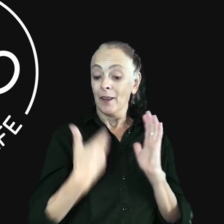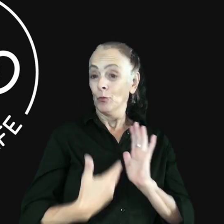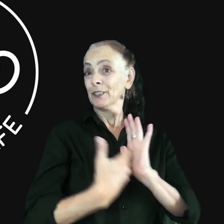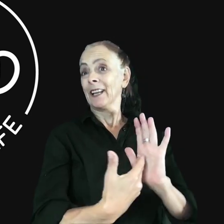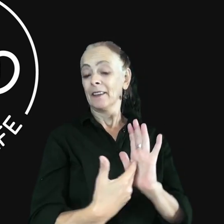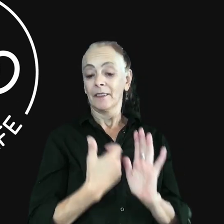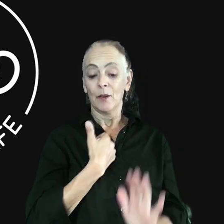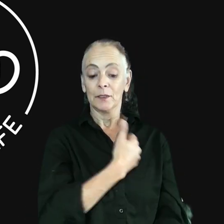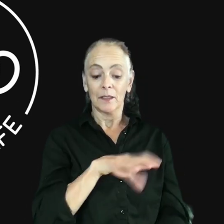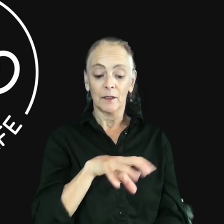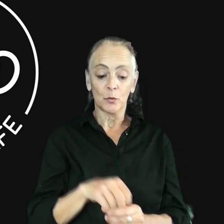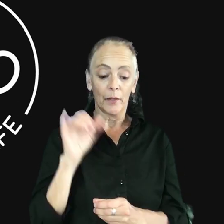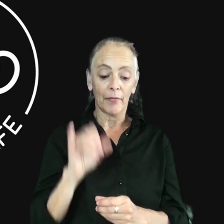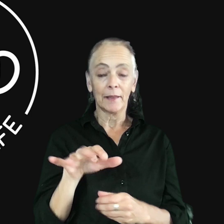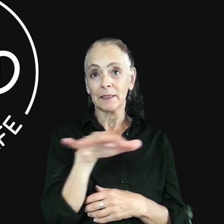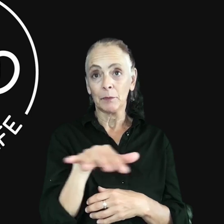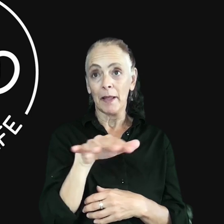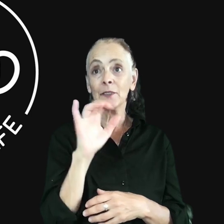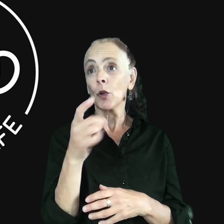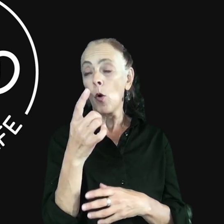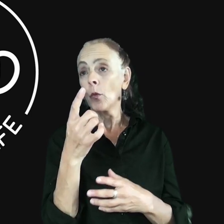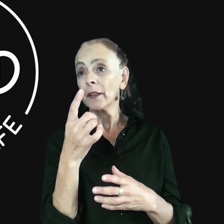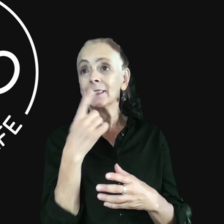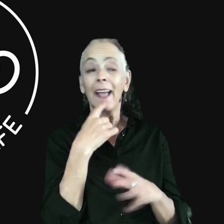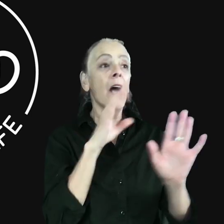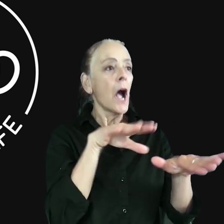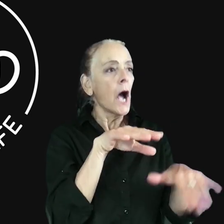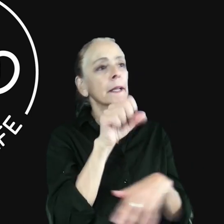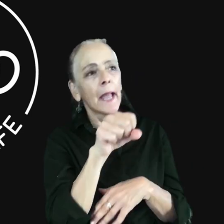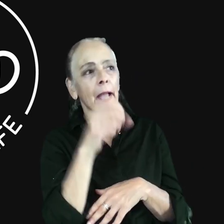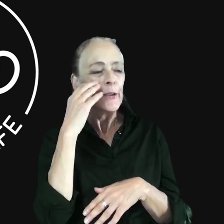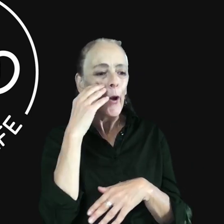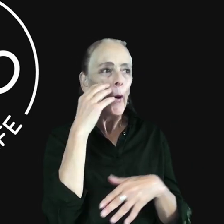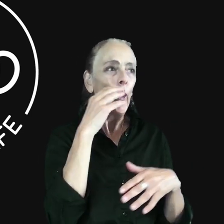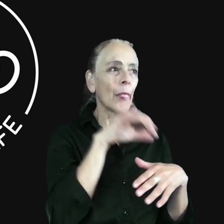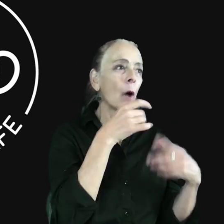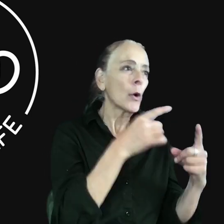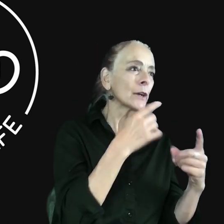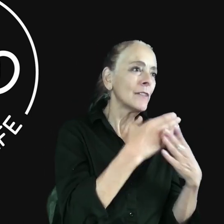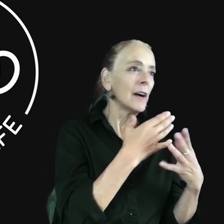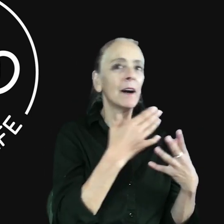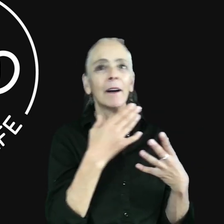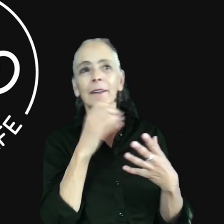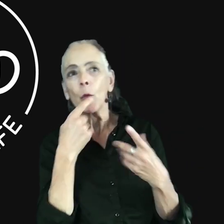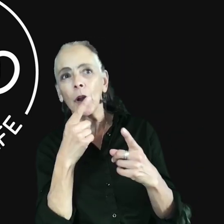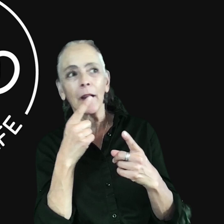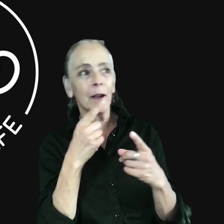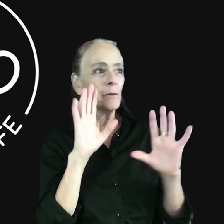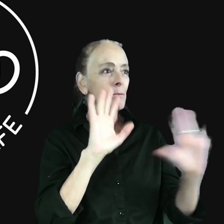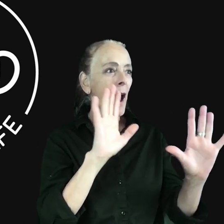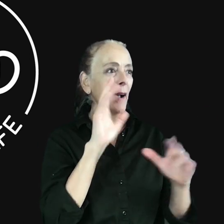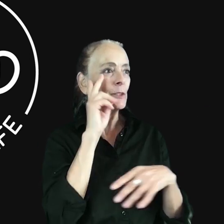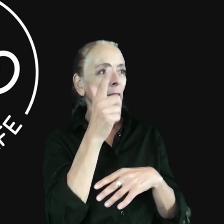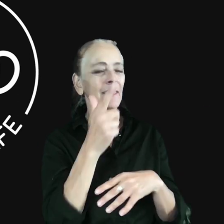that space if we're constantly just there to say like okay yeah like that thing thing worked right see you later um maybe that's feeding